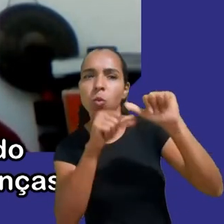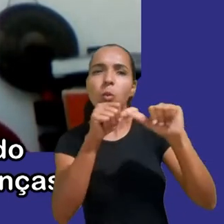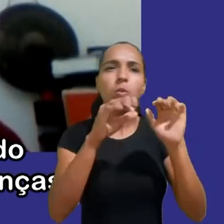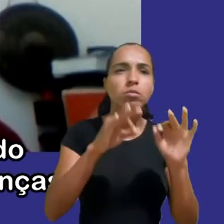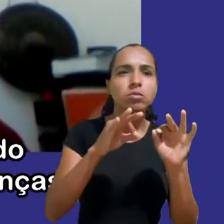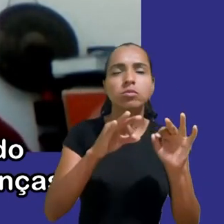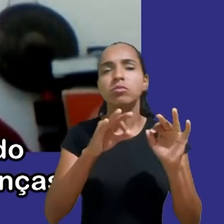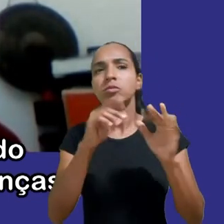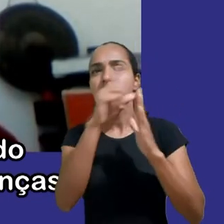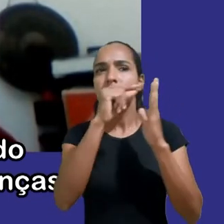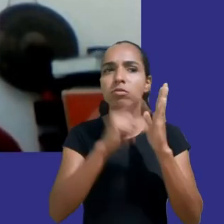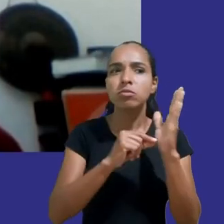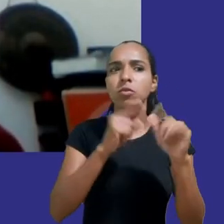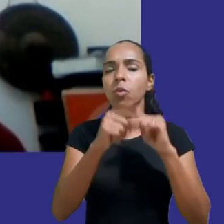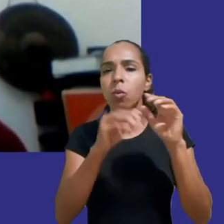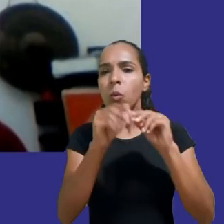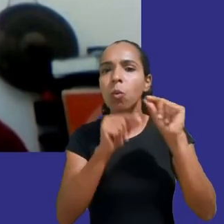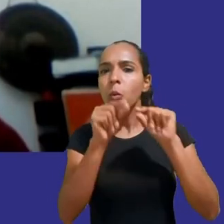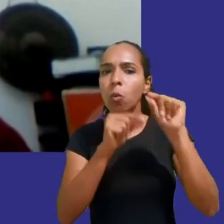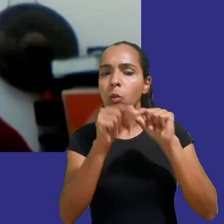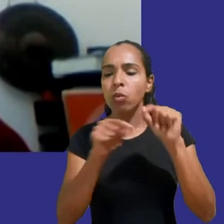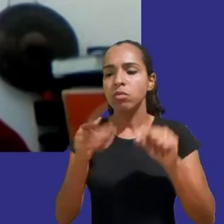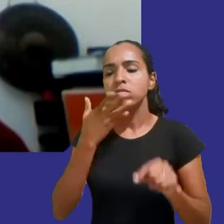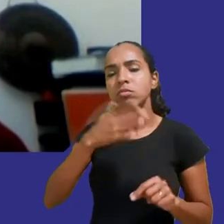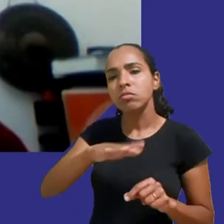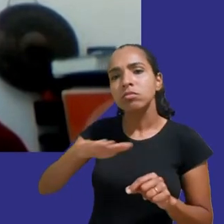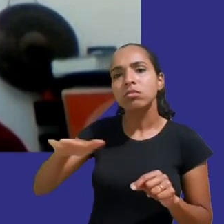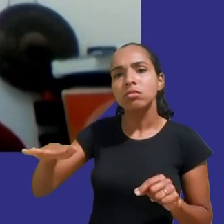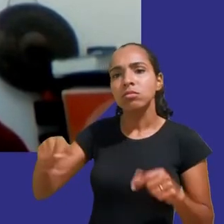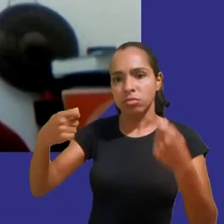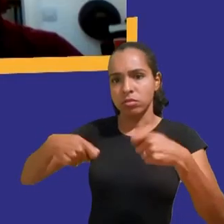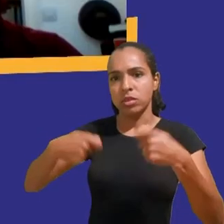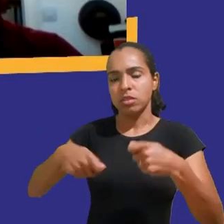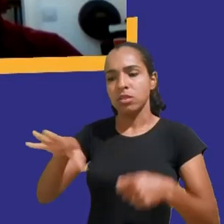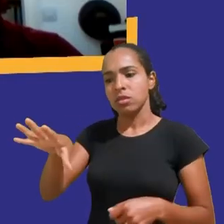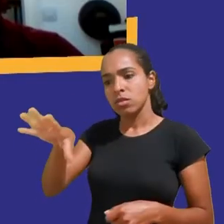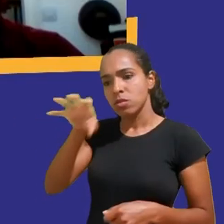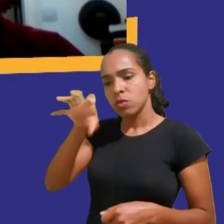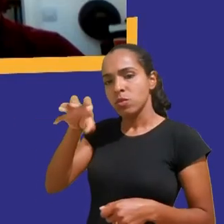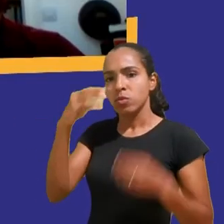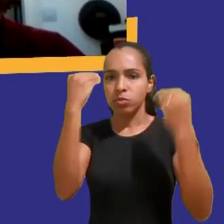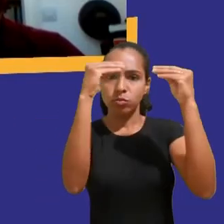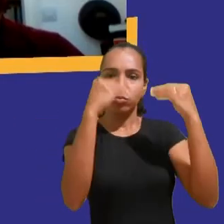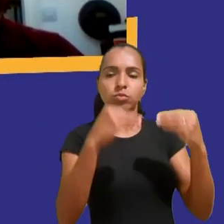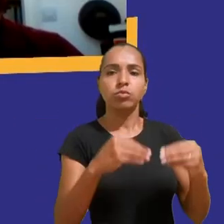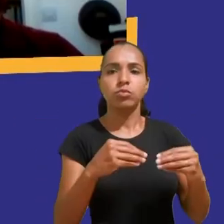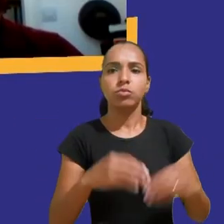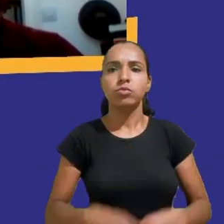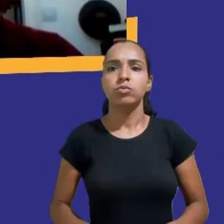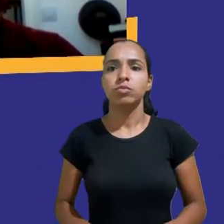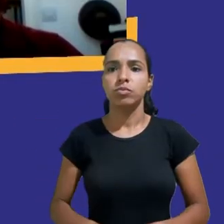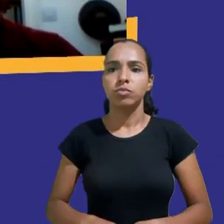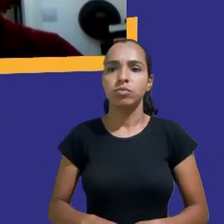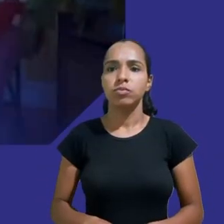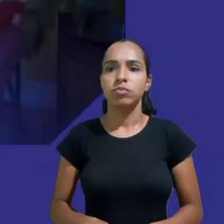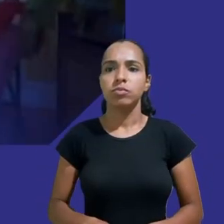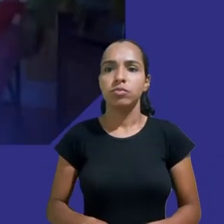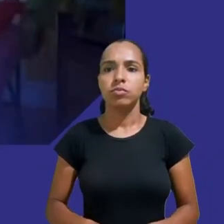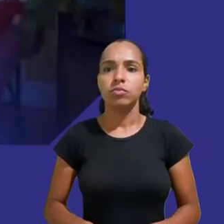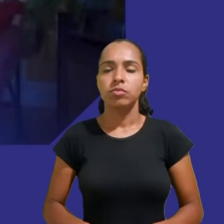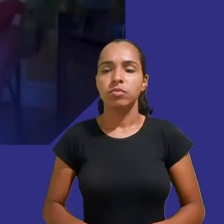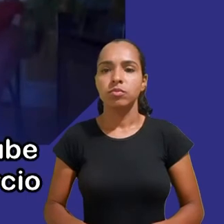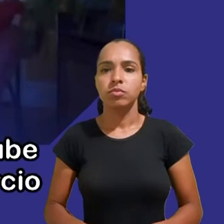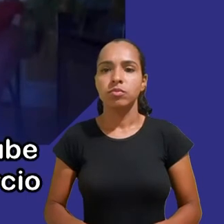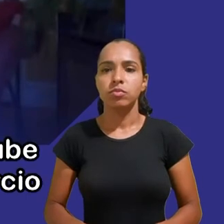treats children and the data that they produce online so I'm very glad to hear that